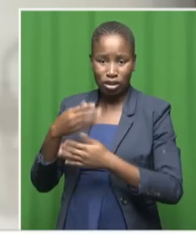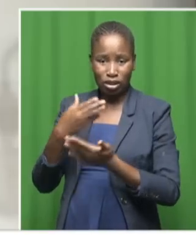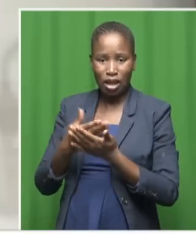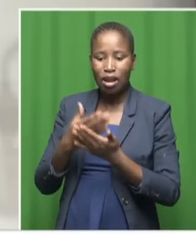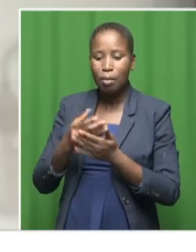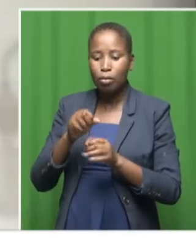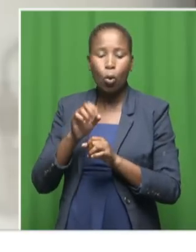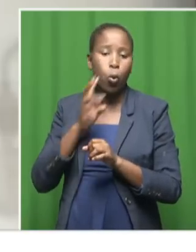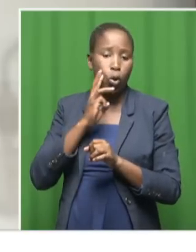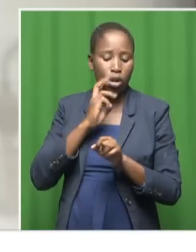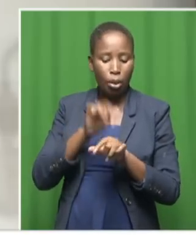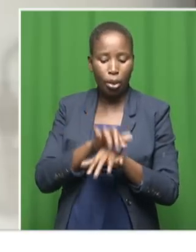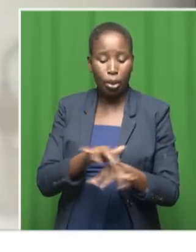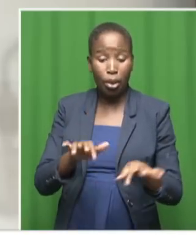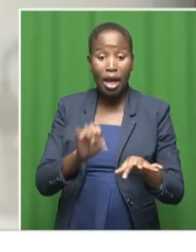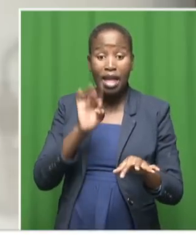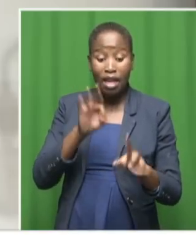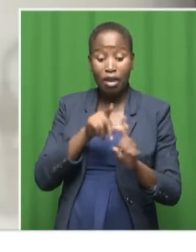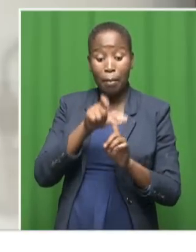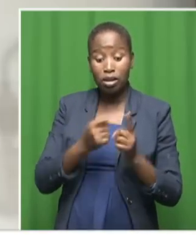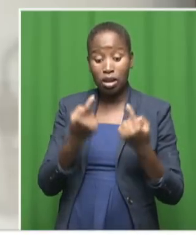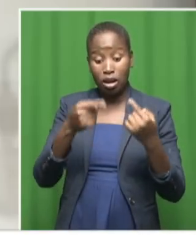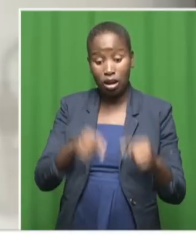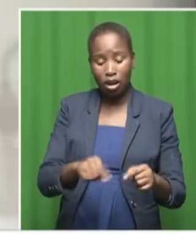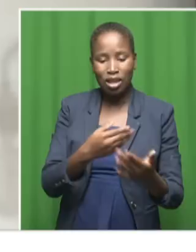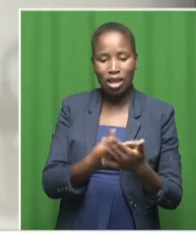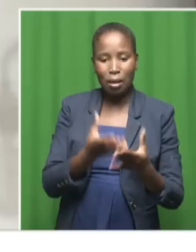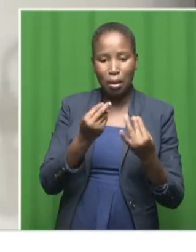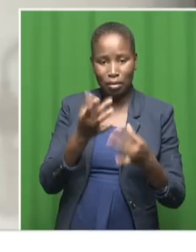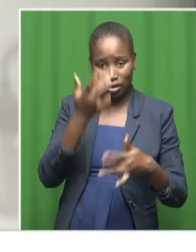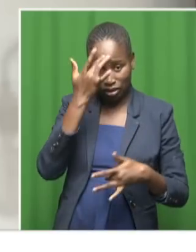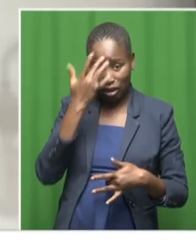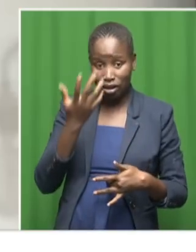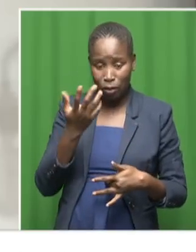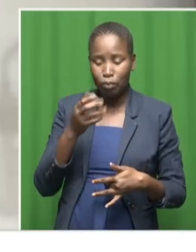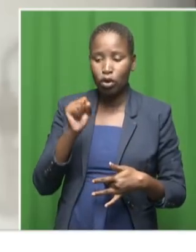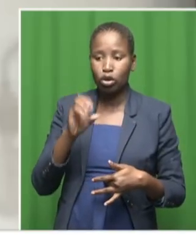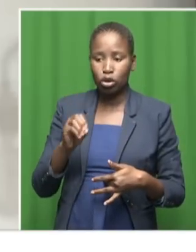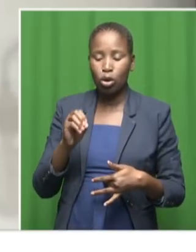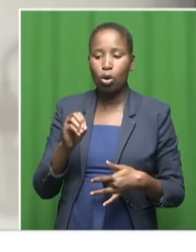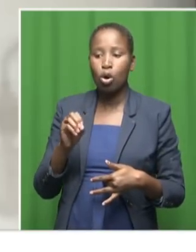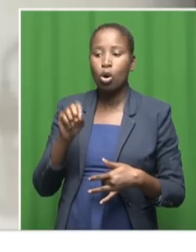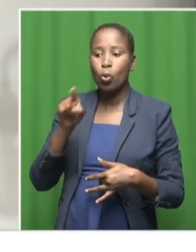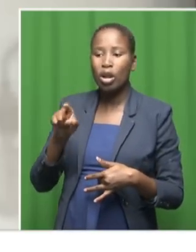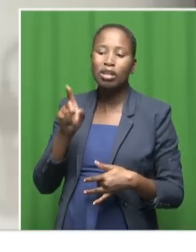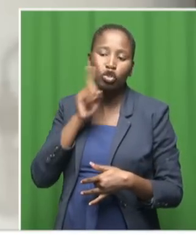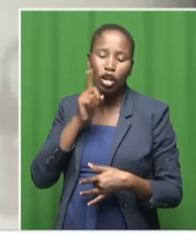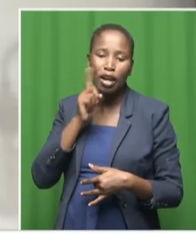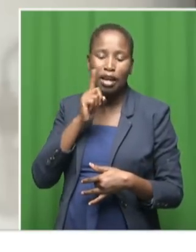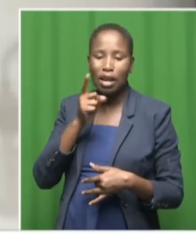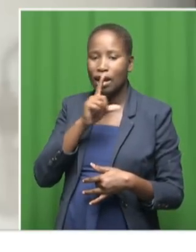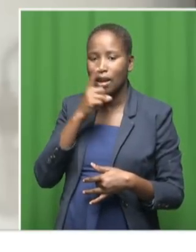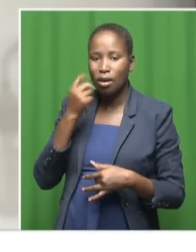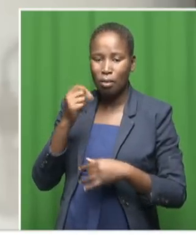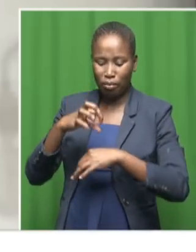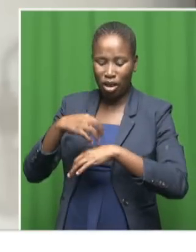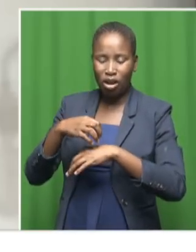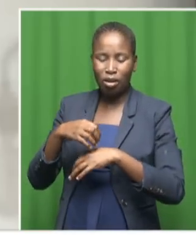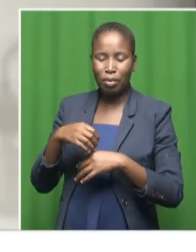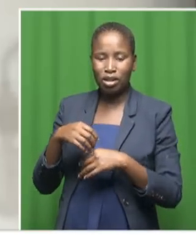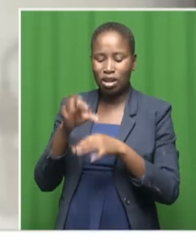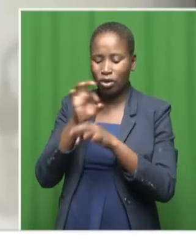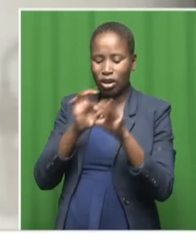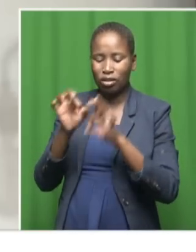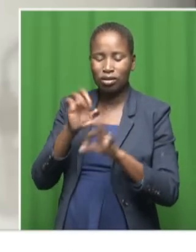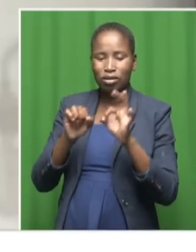tests usually take about 24 to 48 hours because we have to grow the bacteria in a culture. And once